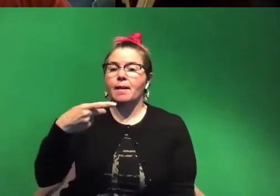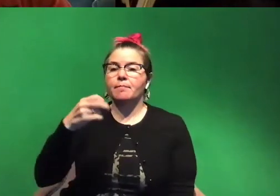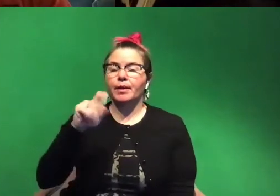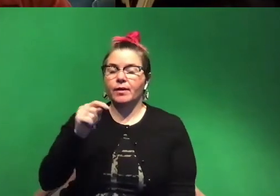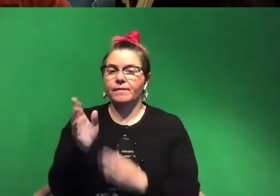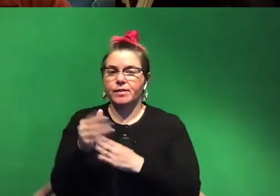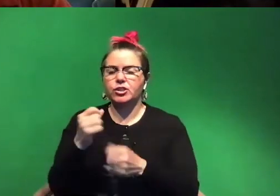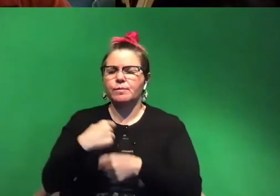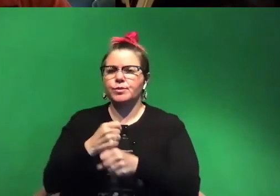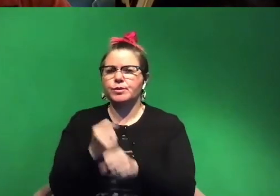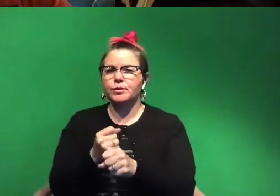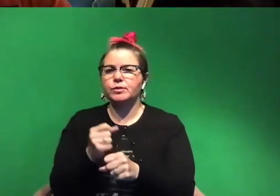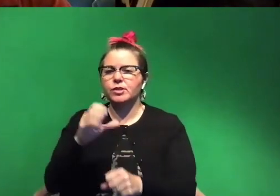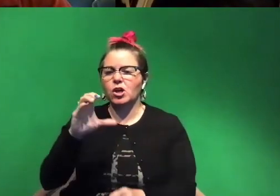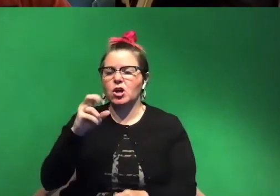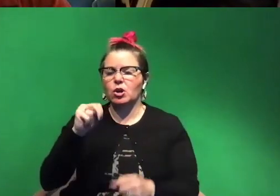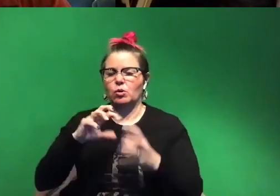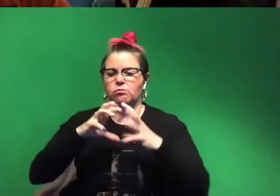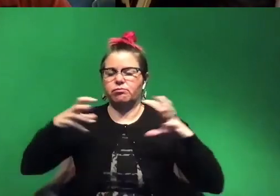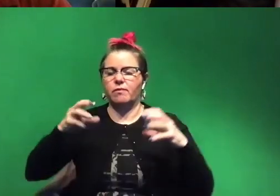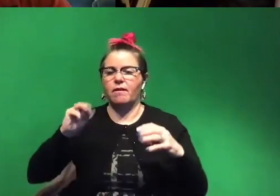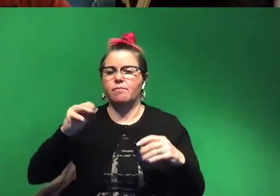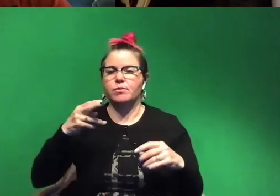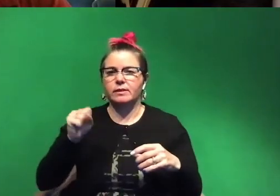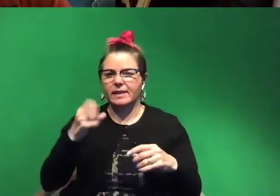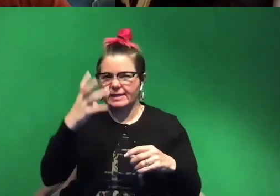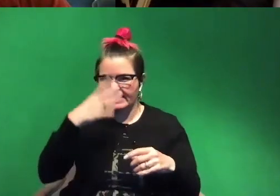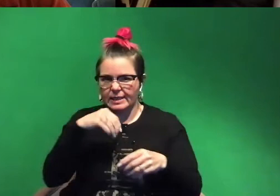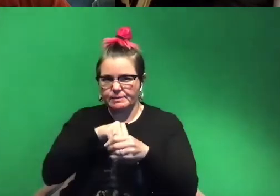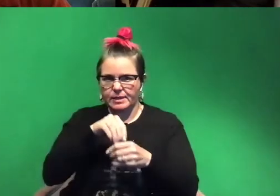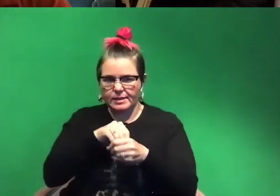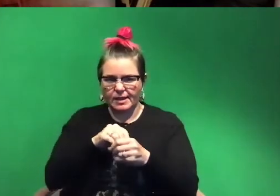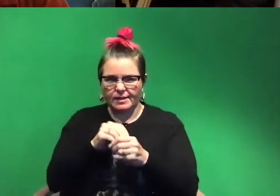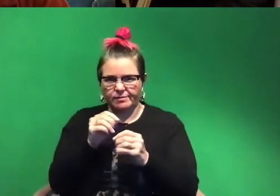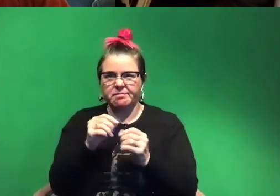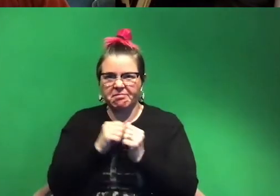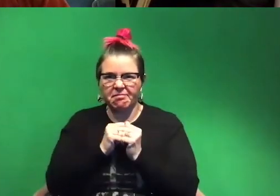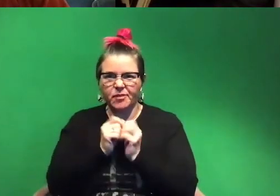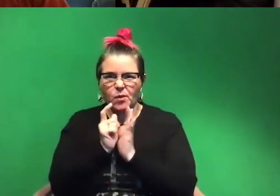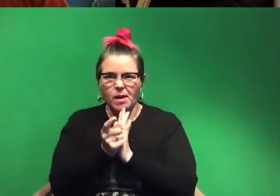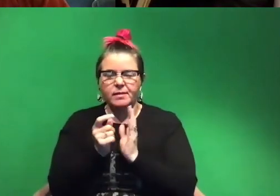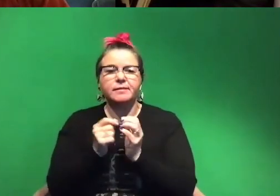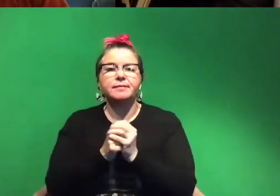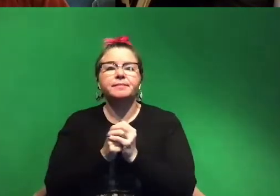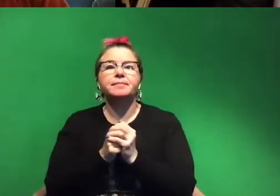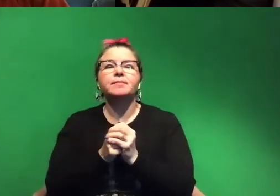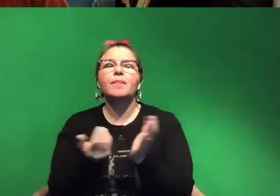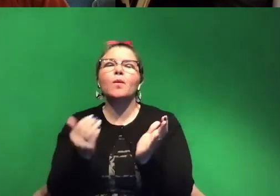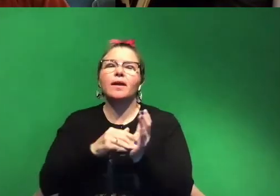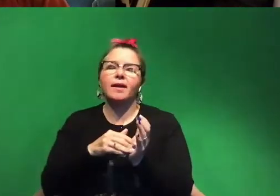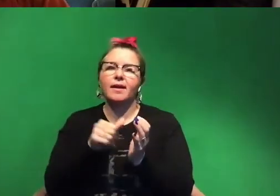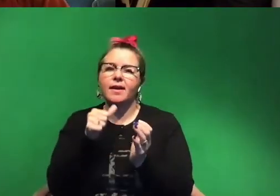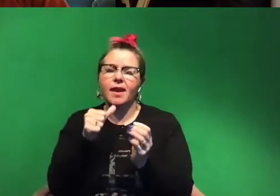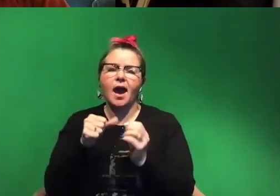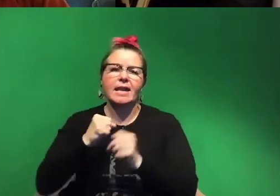this cocoon of mucus, which they basically sleep in for periods of time. So again, it's not quite a